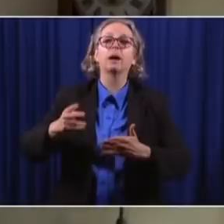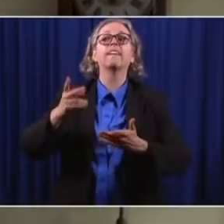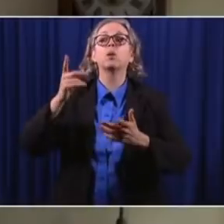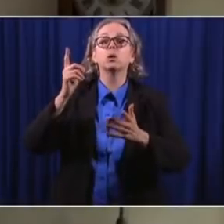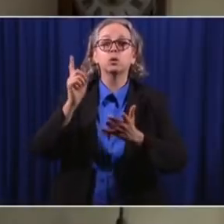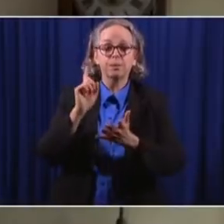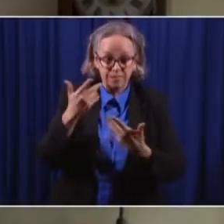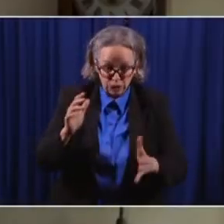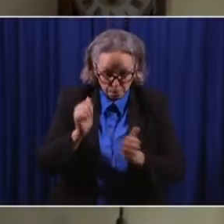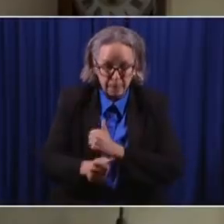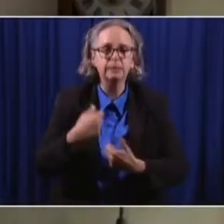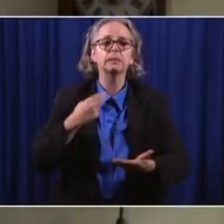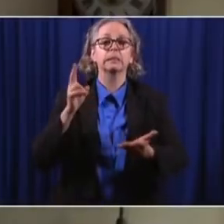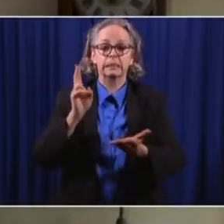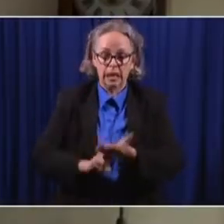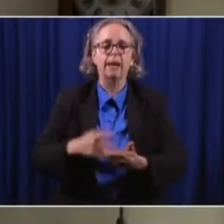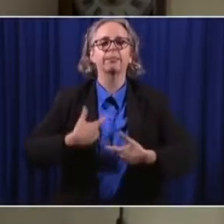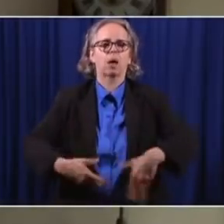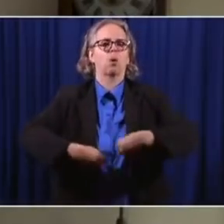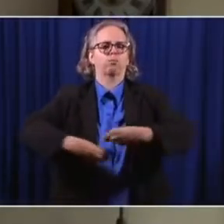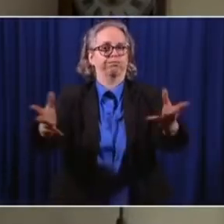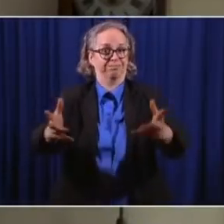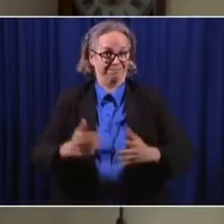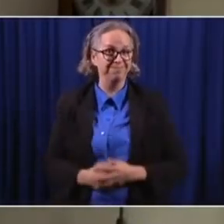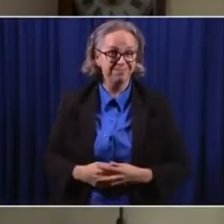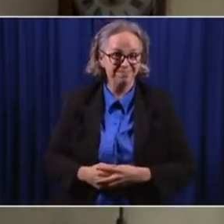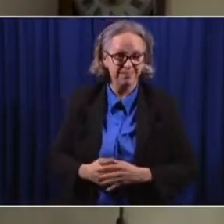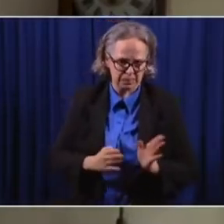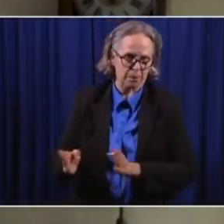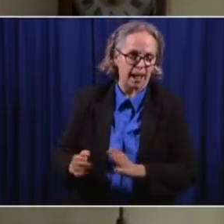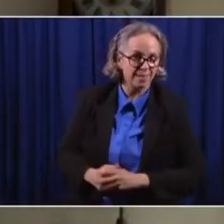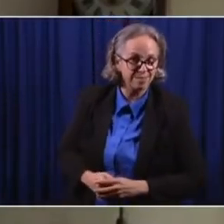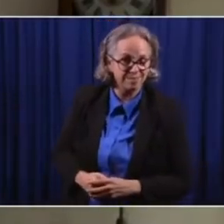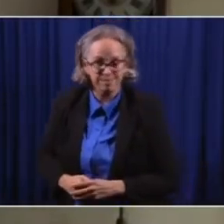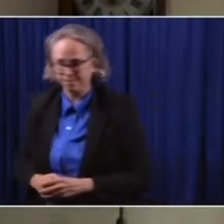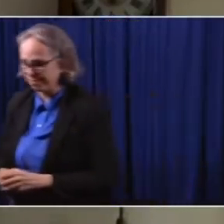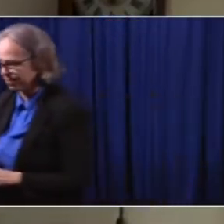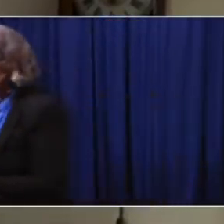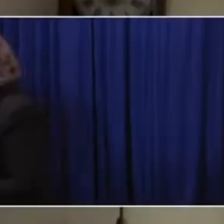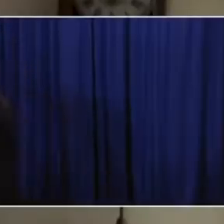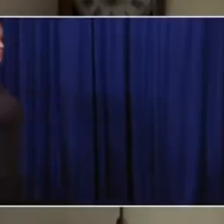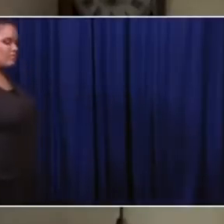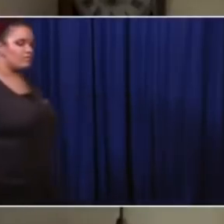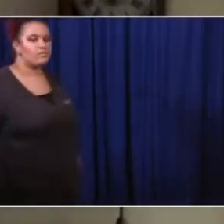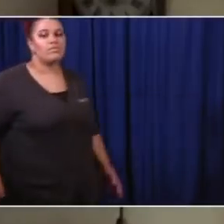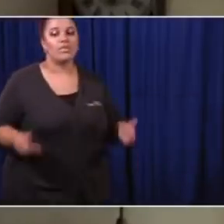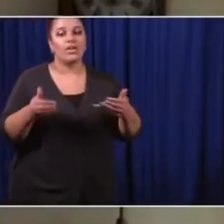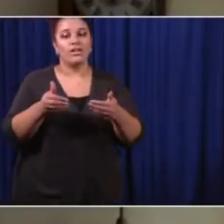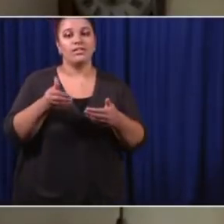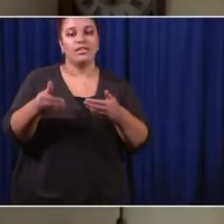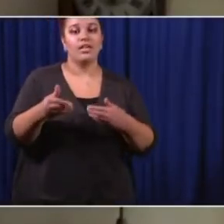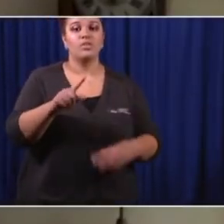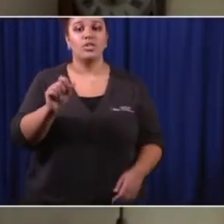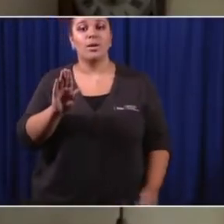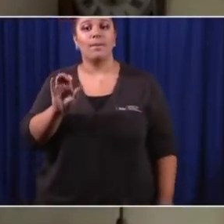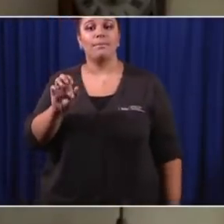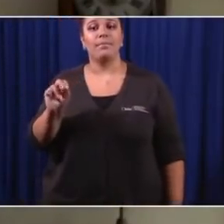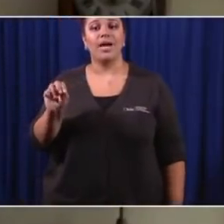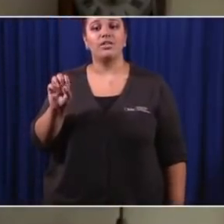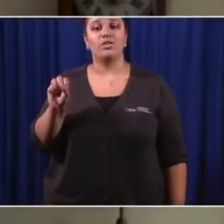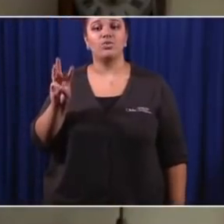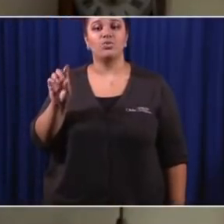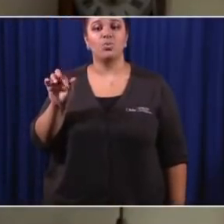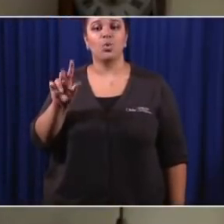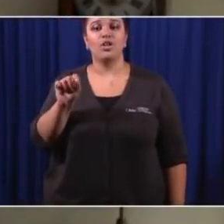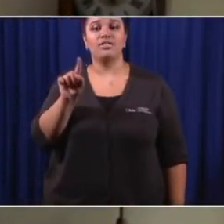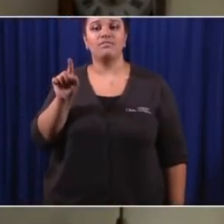Next question is from Ben Schwartz at WCPO in Cincinnati. Hey, Ben. Hi, Governor. I'm wondering